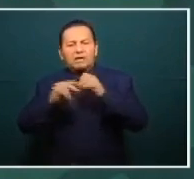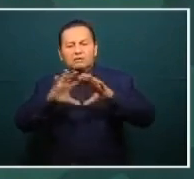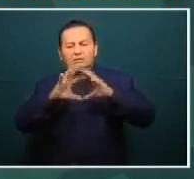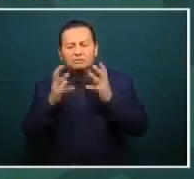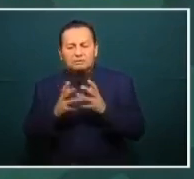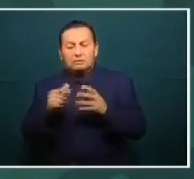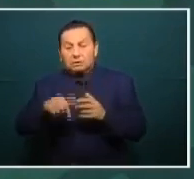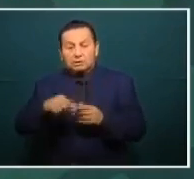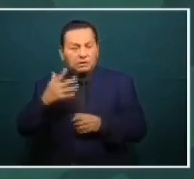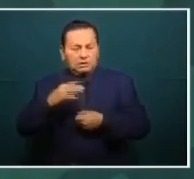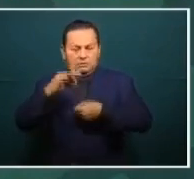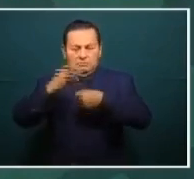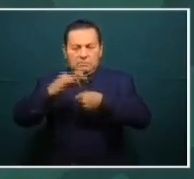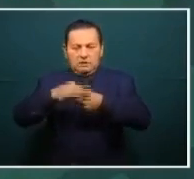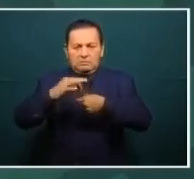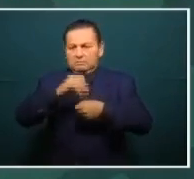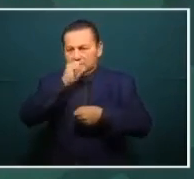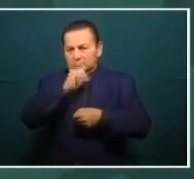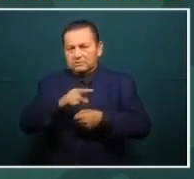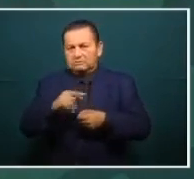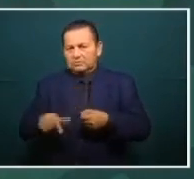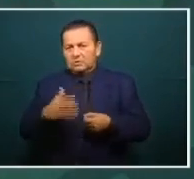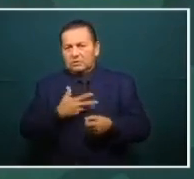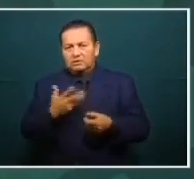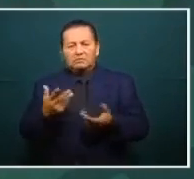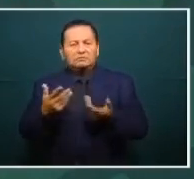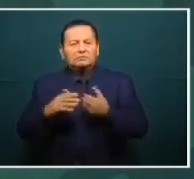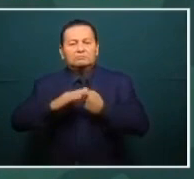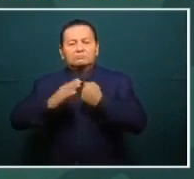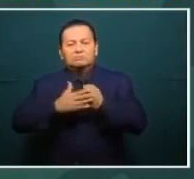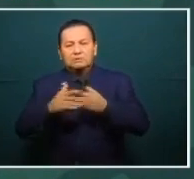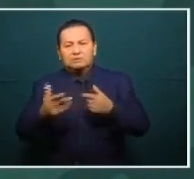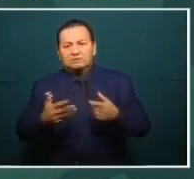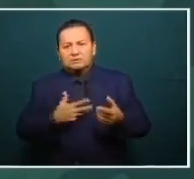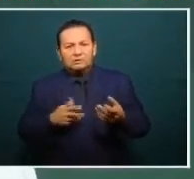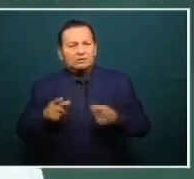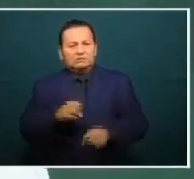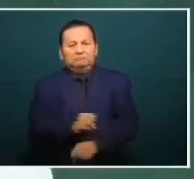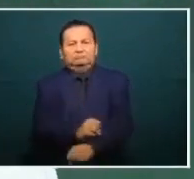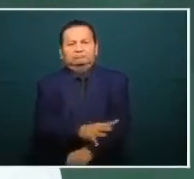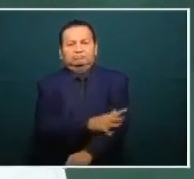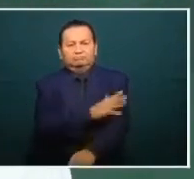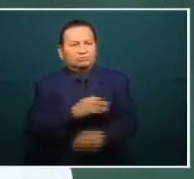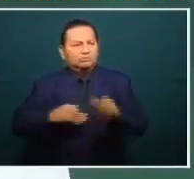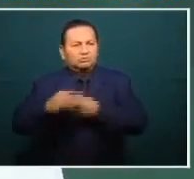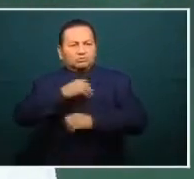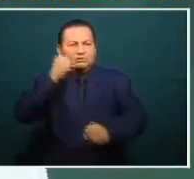In all countries, when they have elections here in Veracruz,